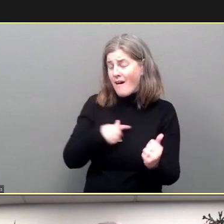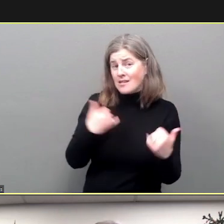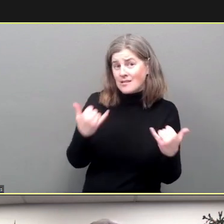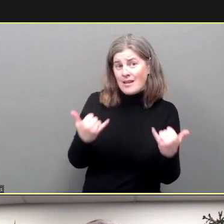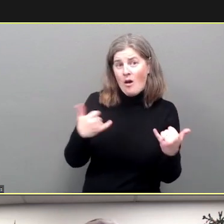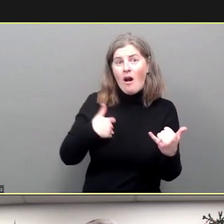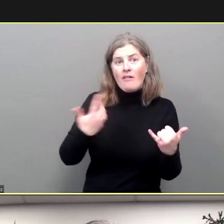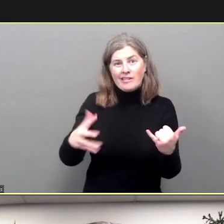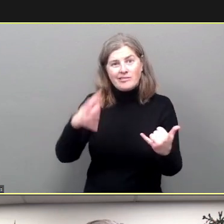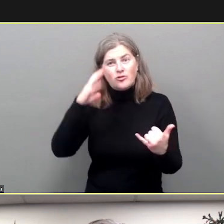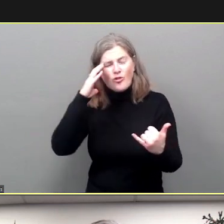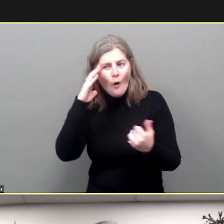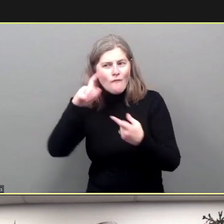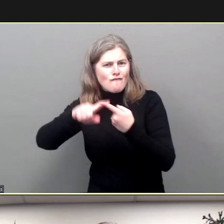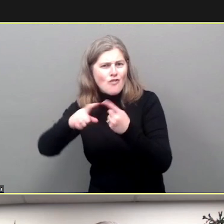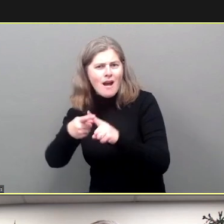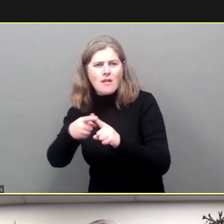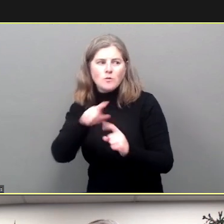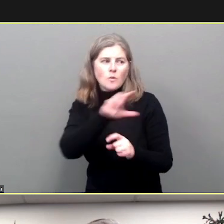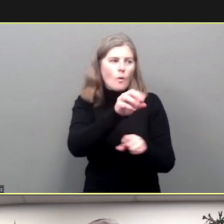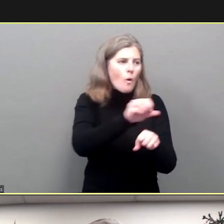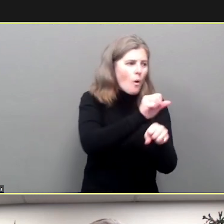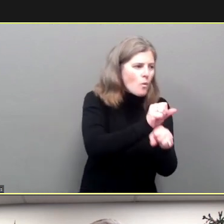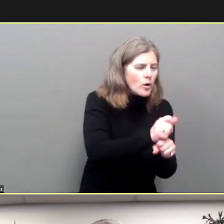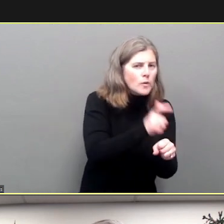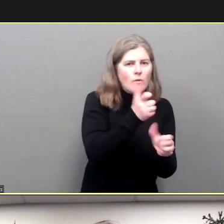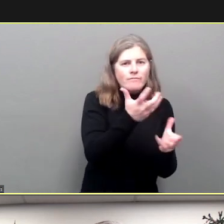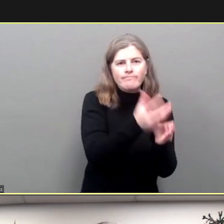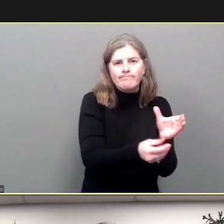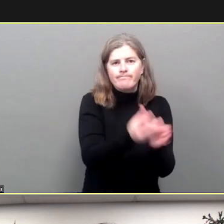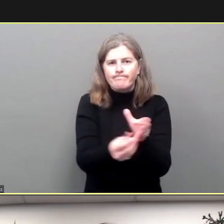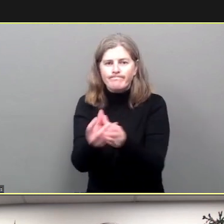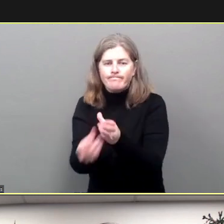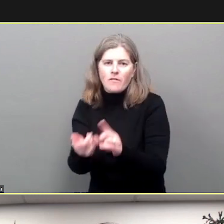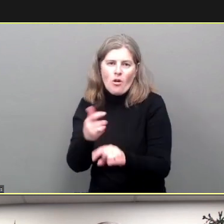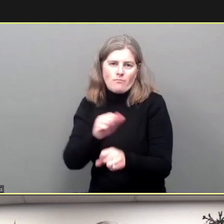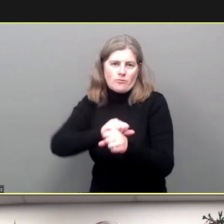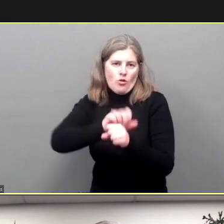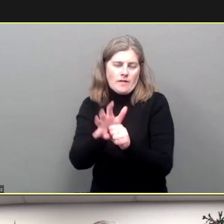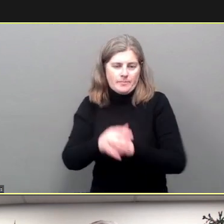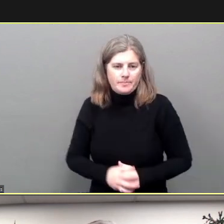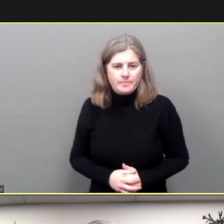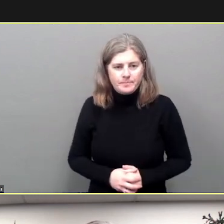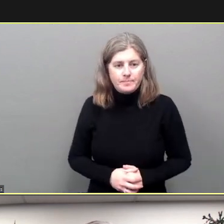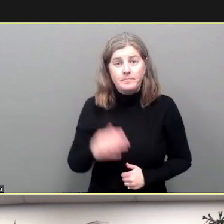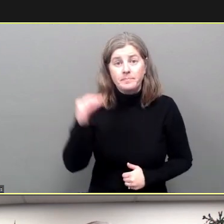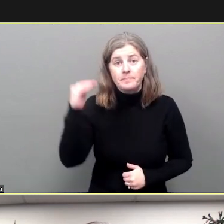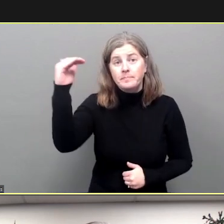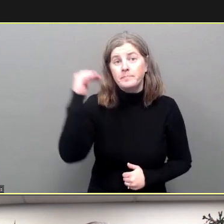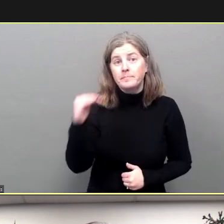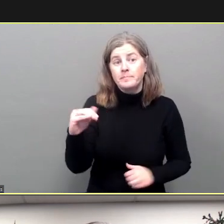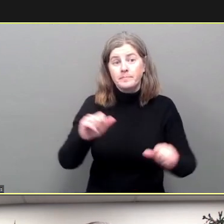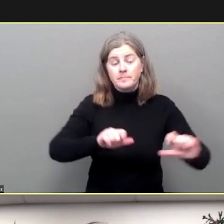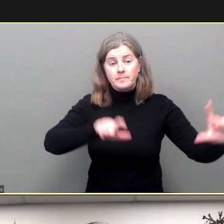have friends, coworkers who have died from coronavirus. Next slide.